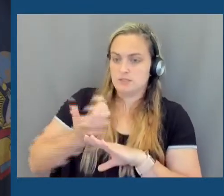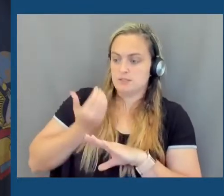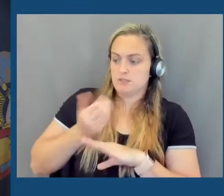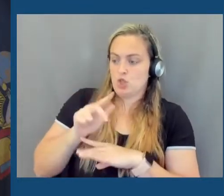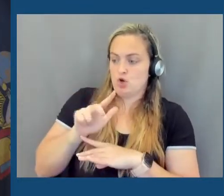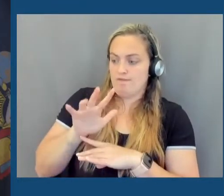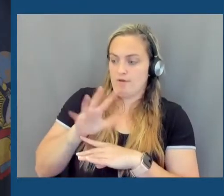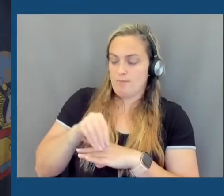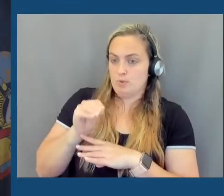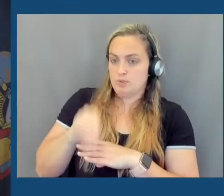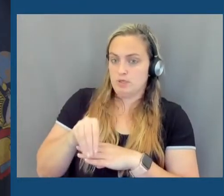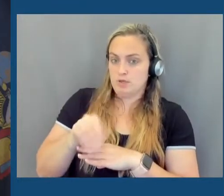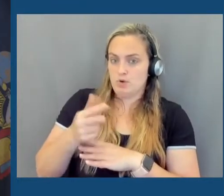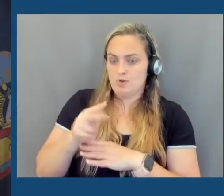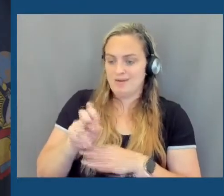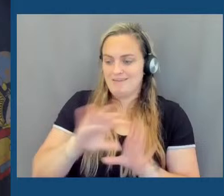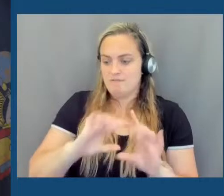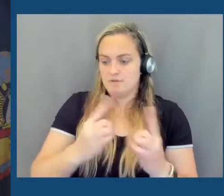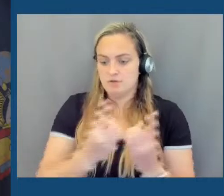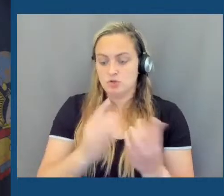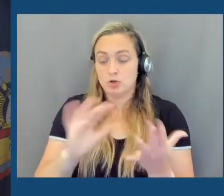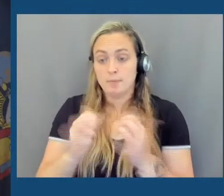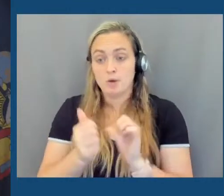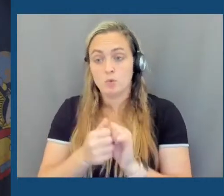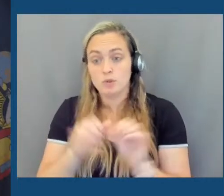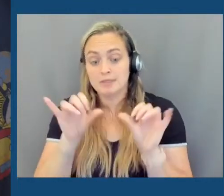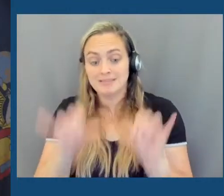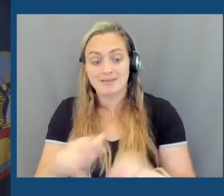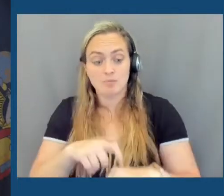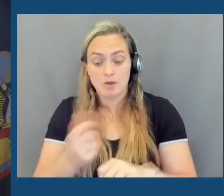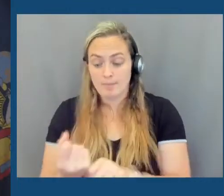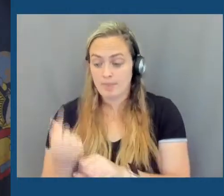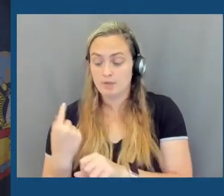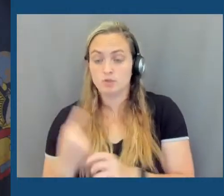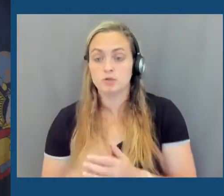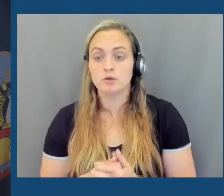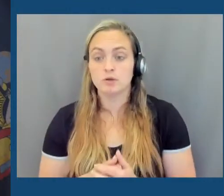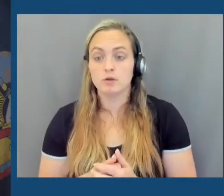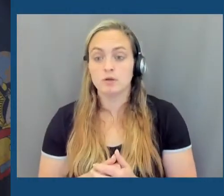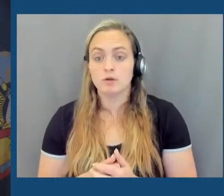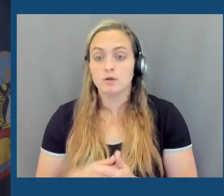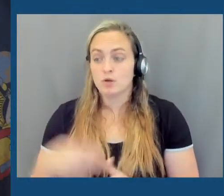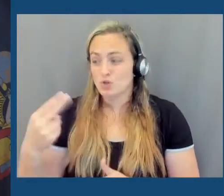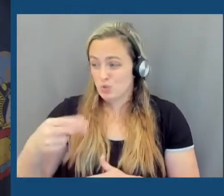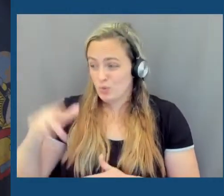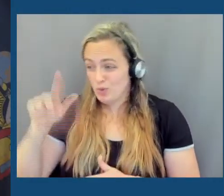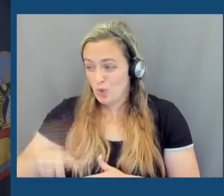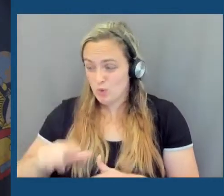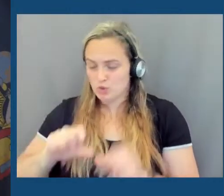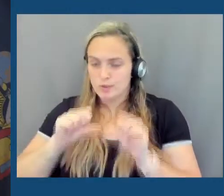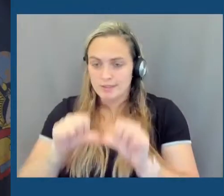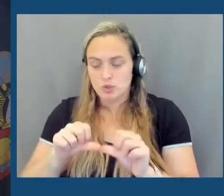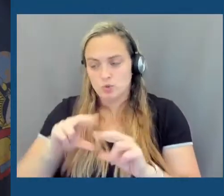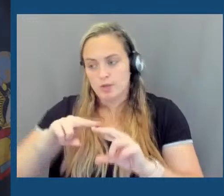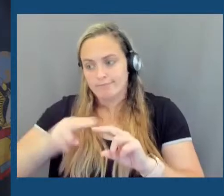our Give districts compared with the same period last year. So even our historic lows are getting lower.